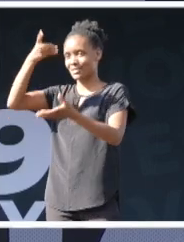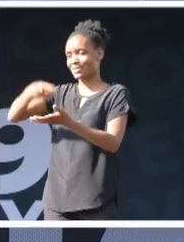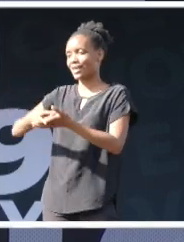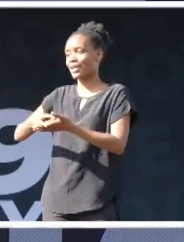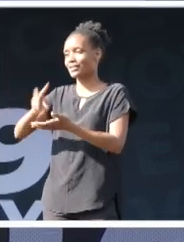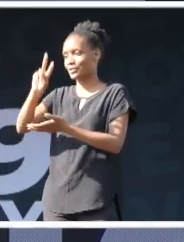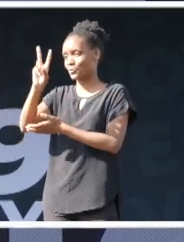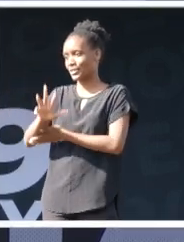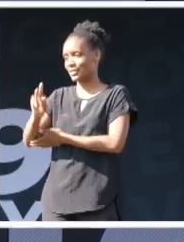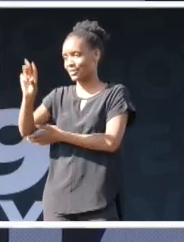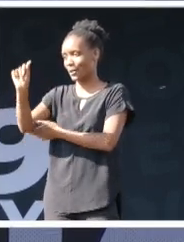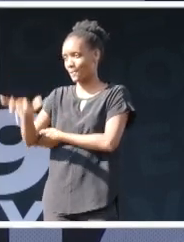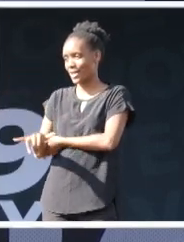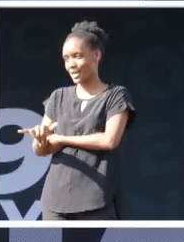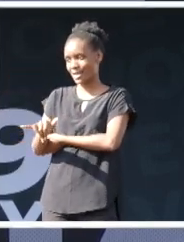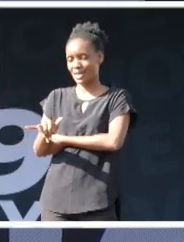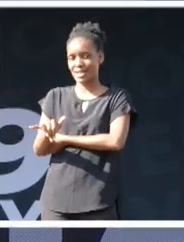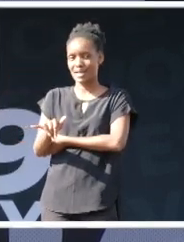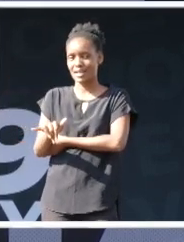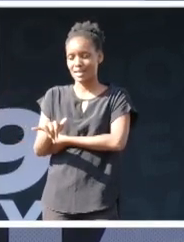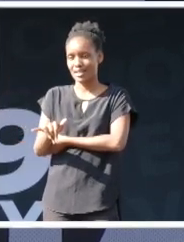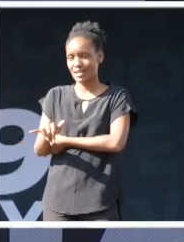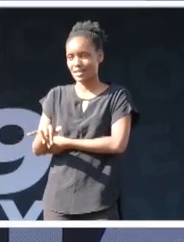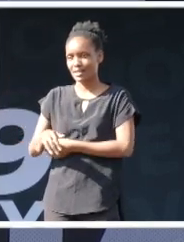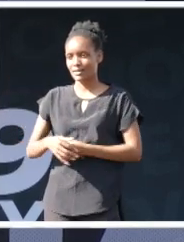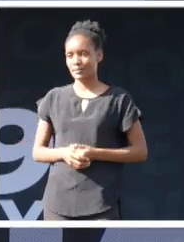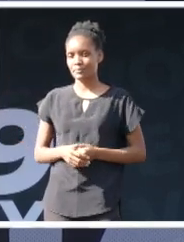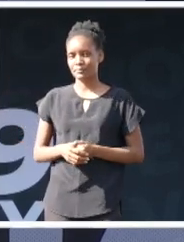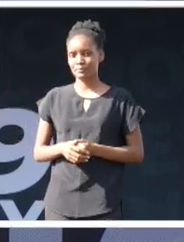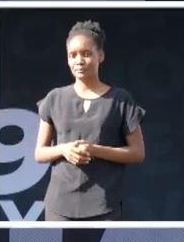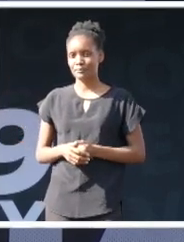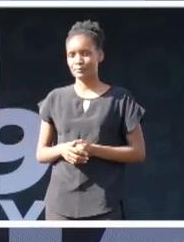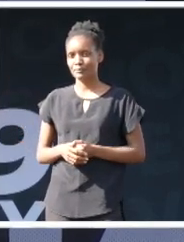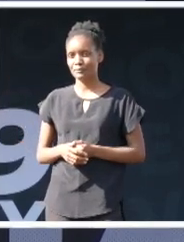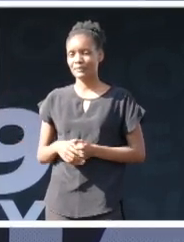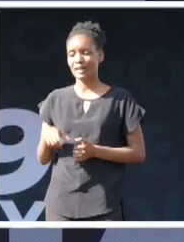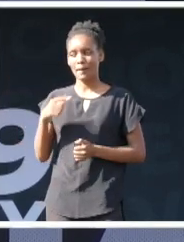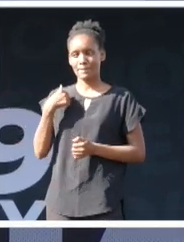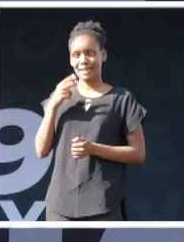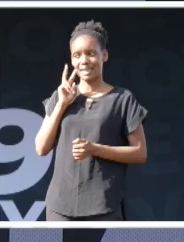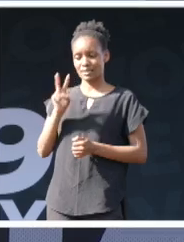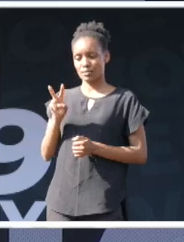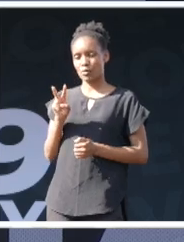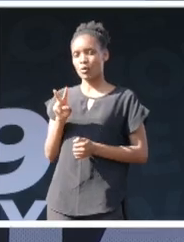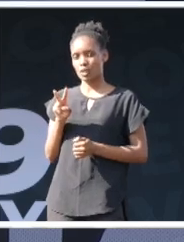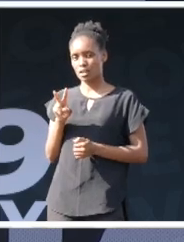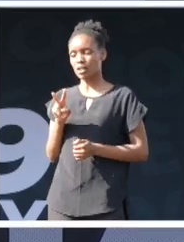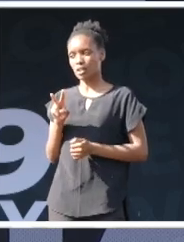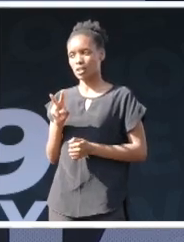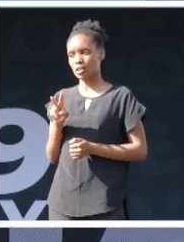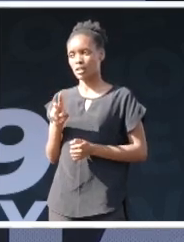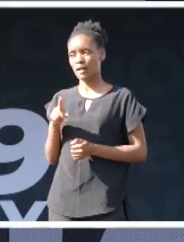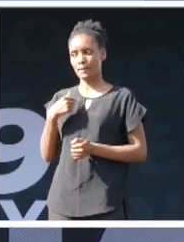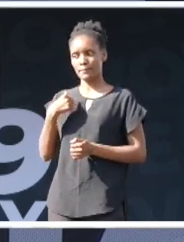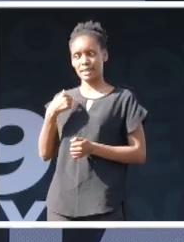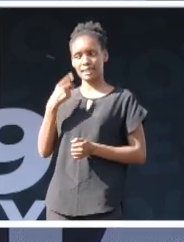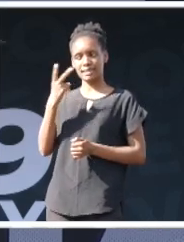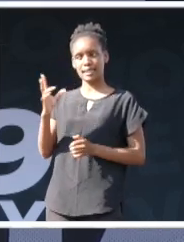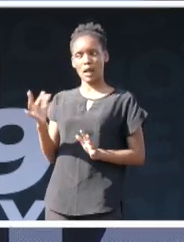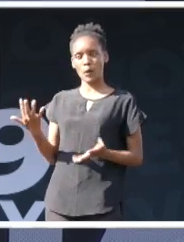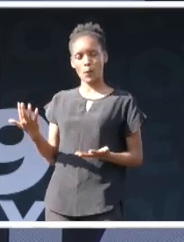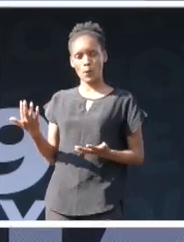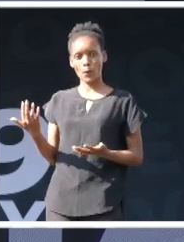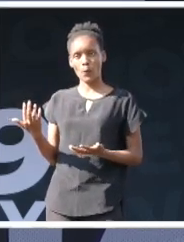going to determine the size of RISE Mzansi. And by the look of things, the way I see